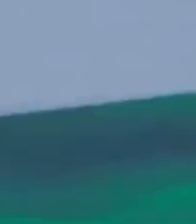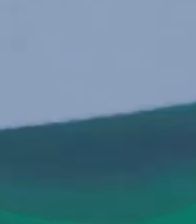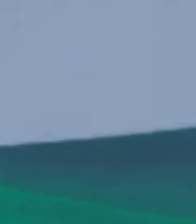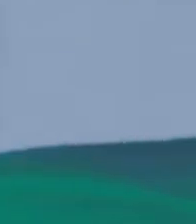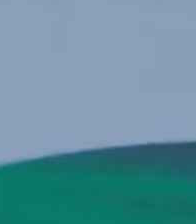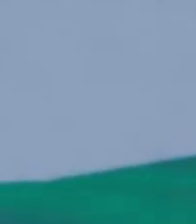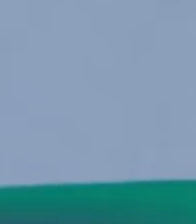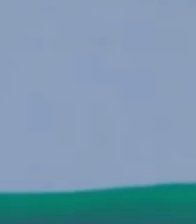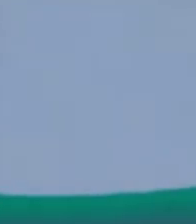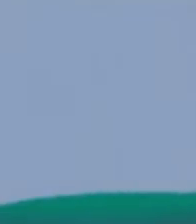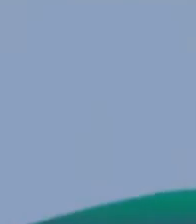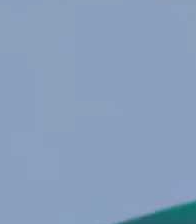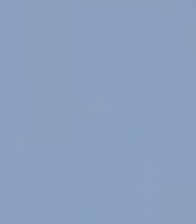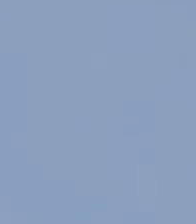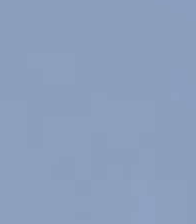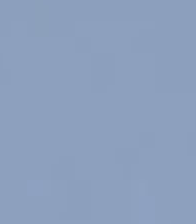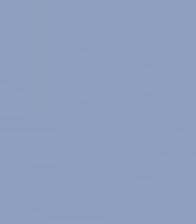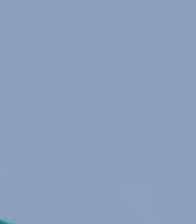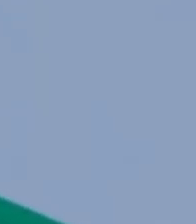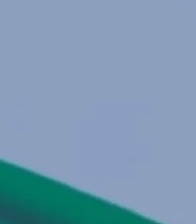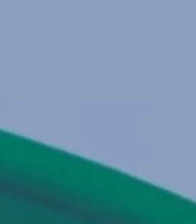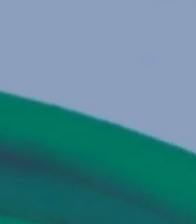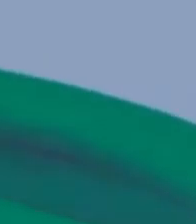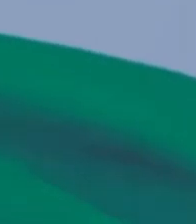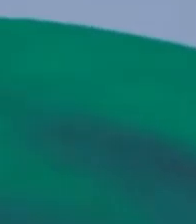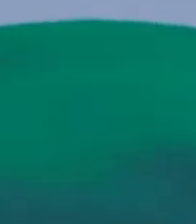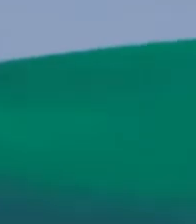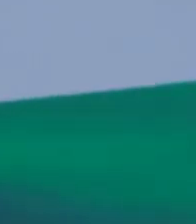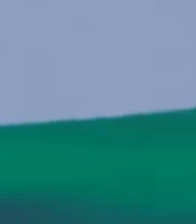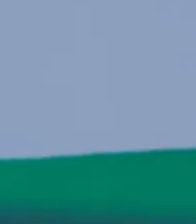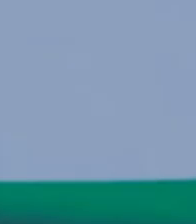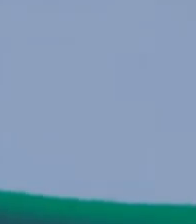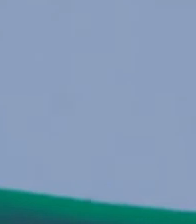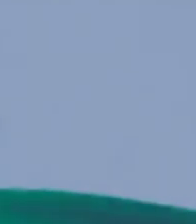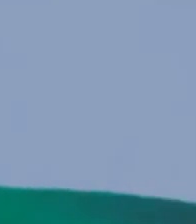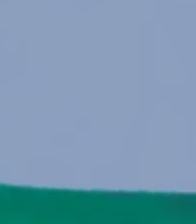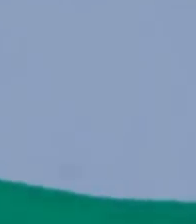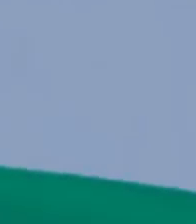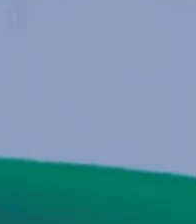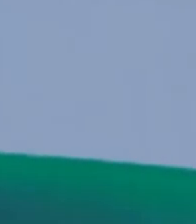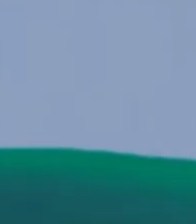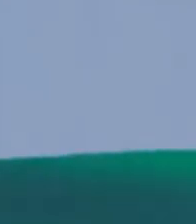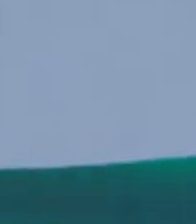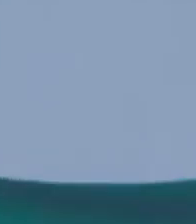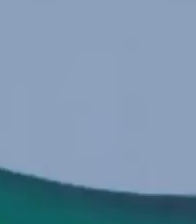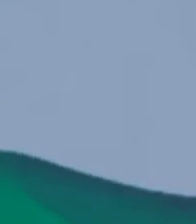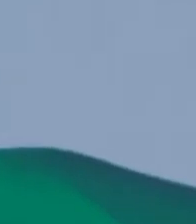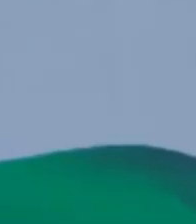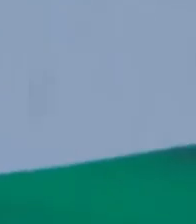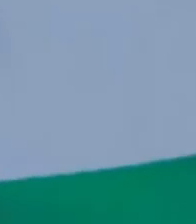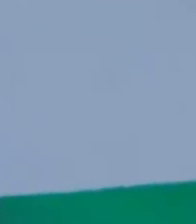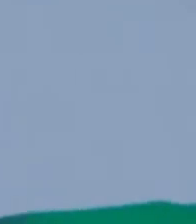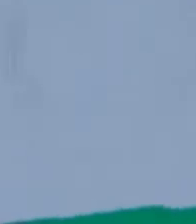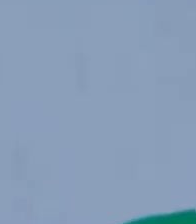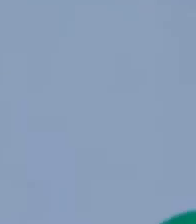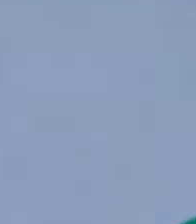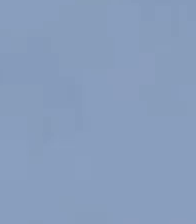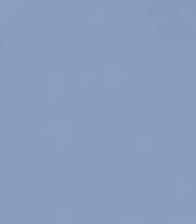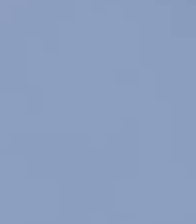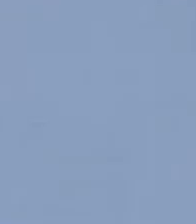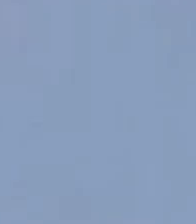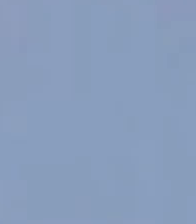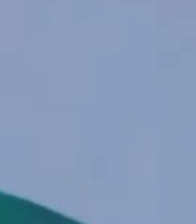You have a crowd about 1.5 times the crowd inside here, outside.